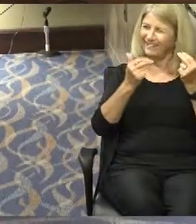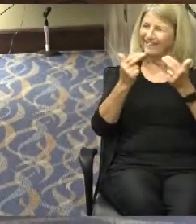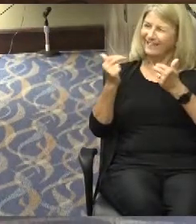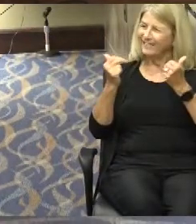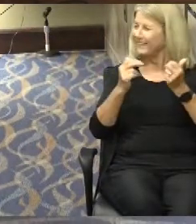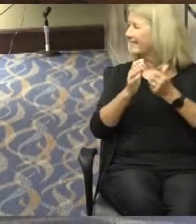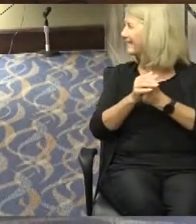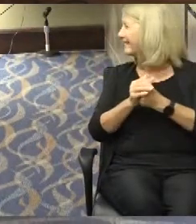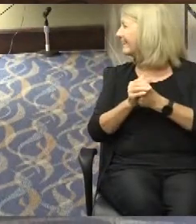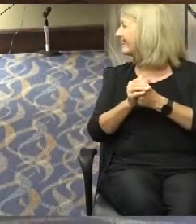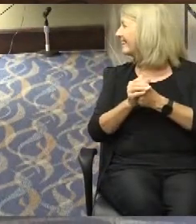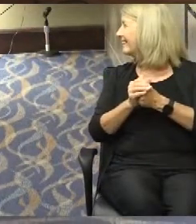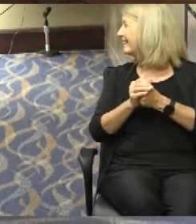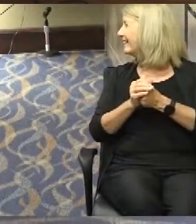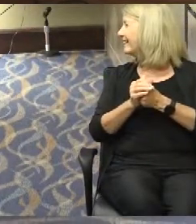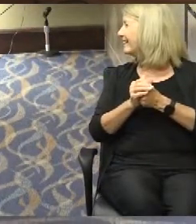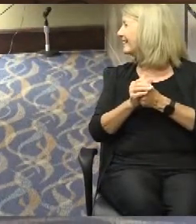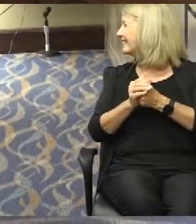Next level.